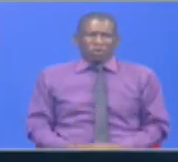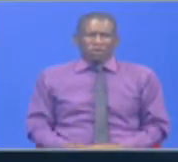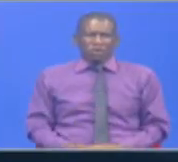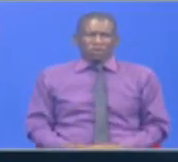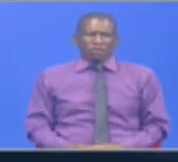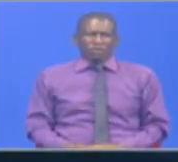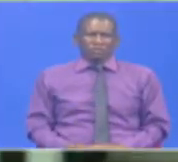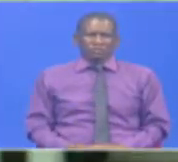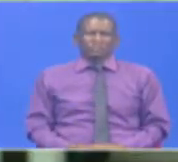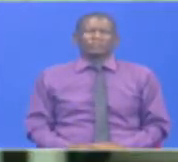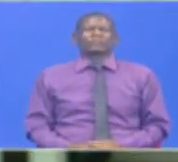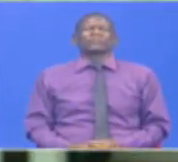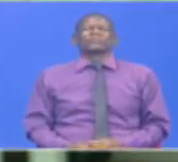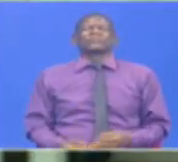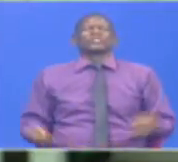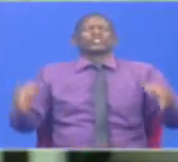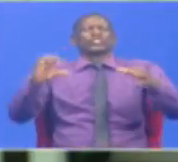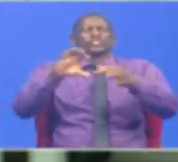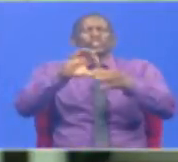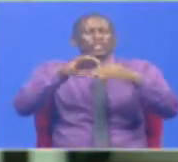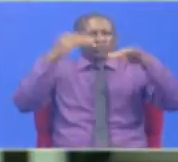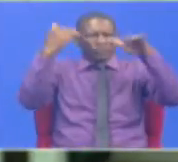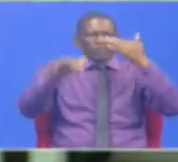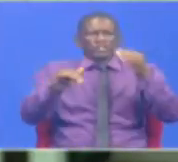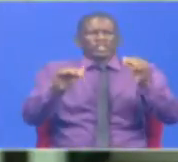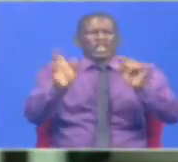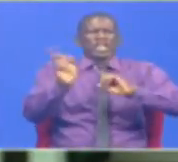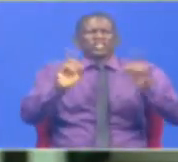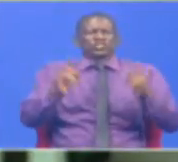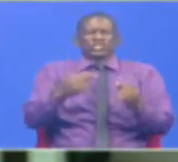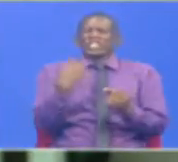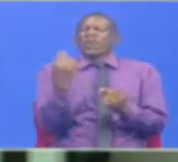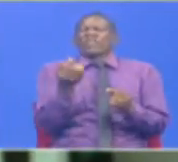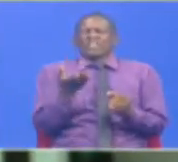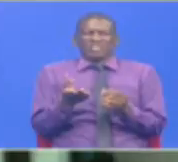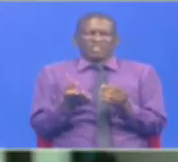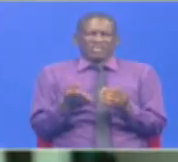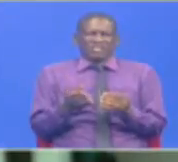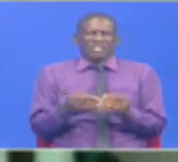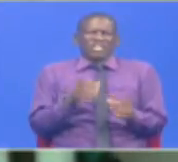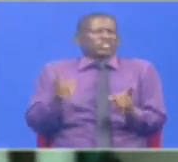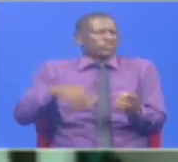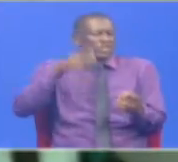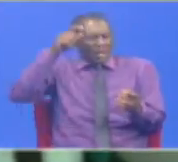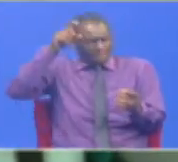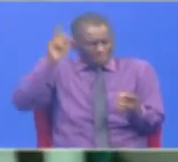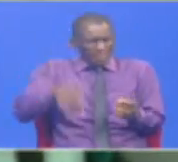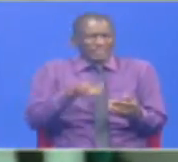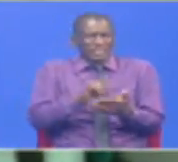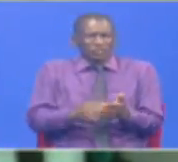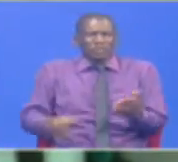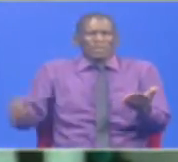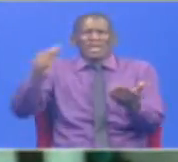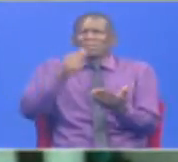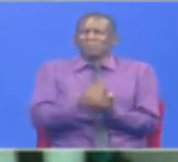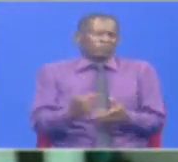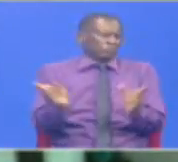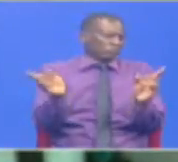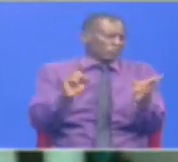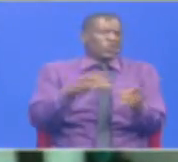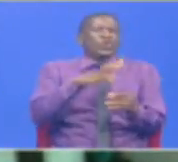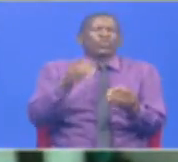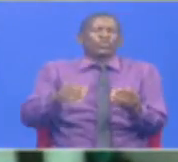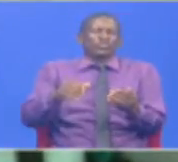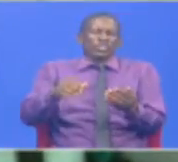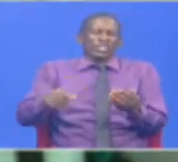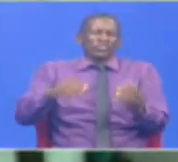Going to university is not a guarantee that you're gonna get a job or make it in